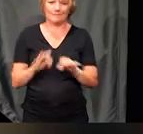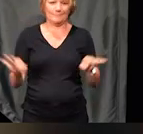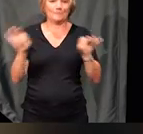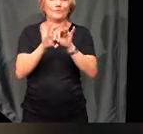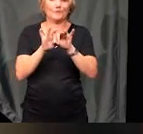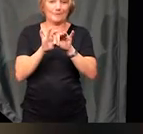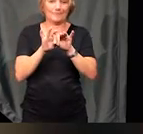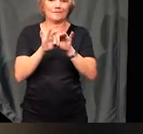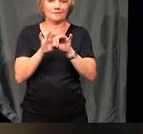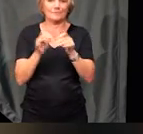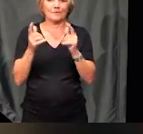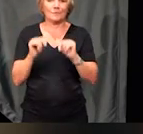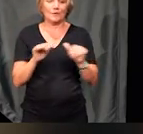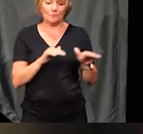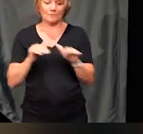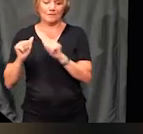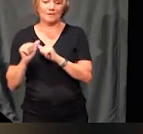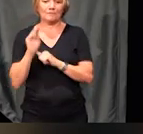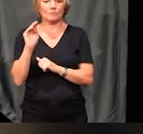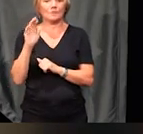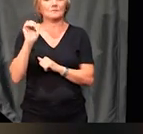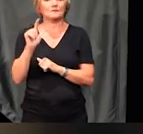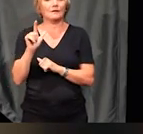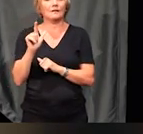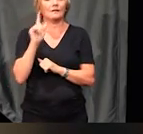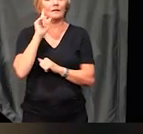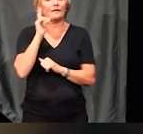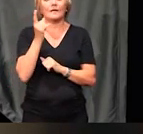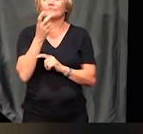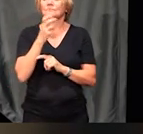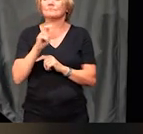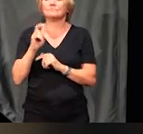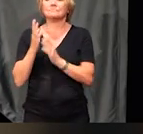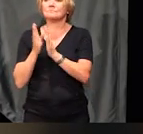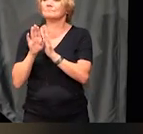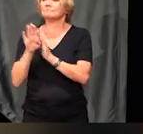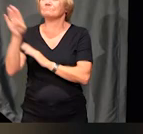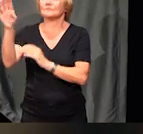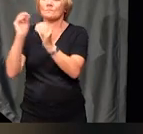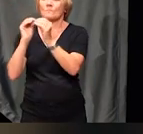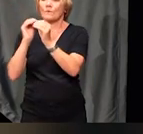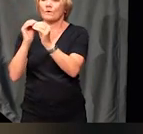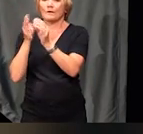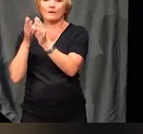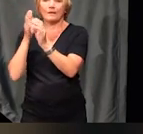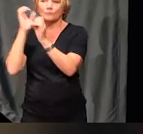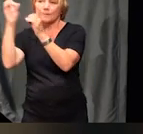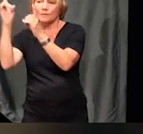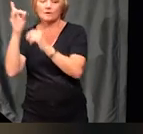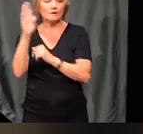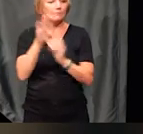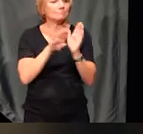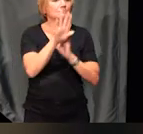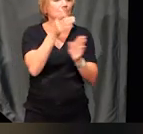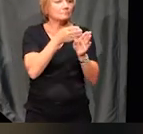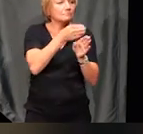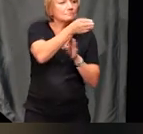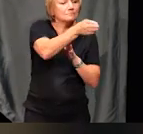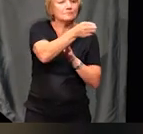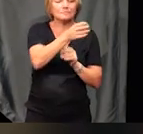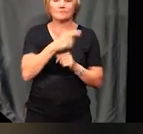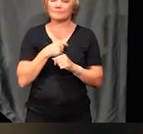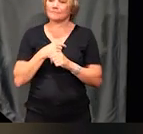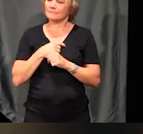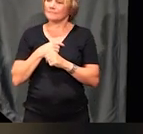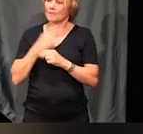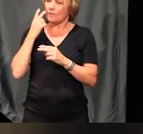So, as you leave Bristol and go on to further your education or to start your career, validate the steps